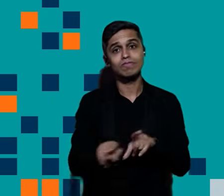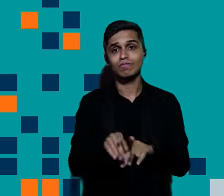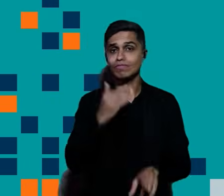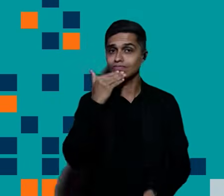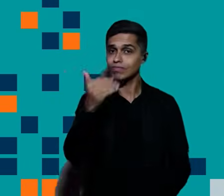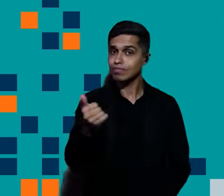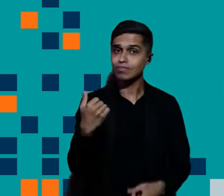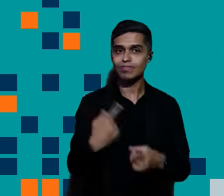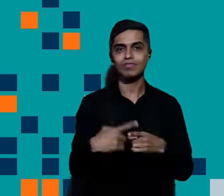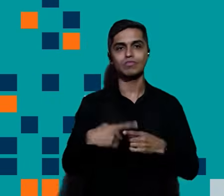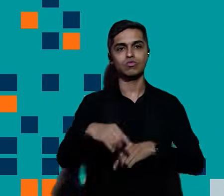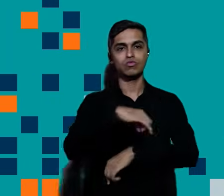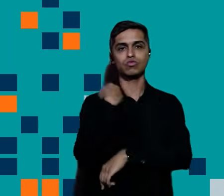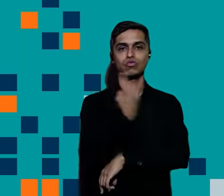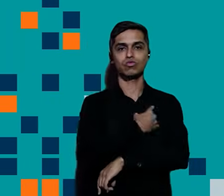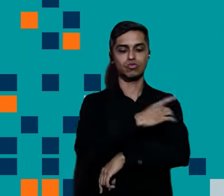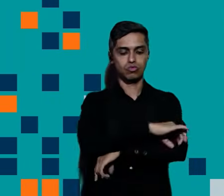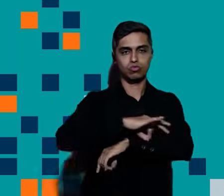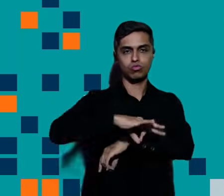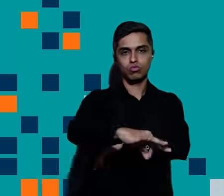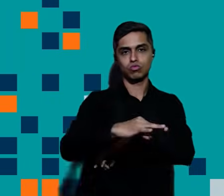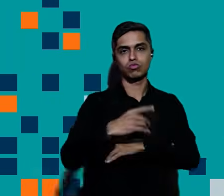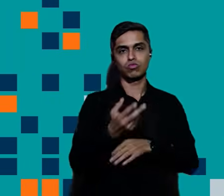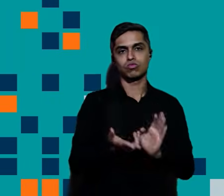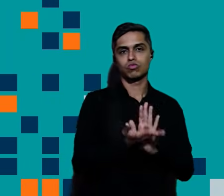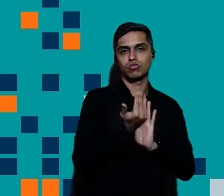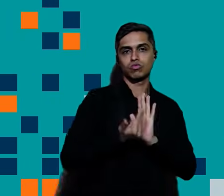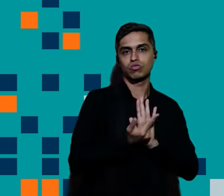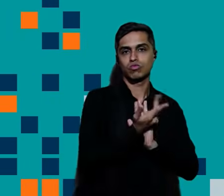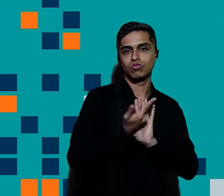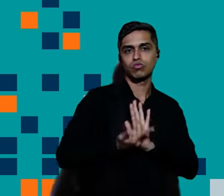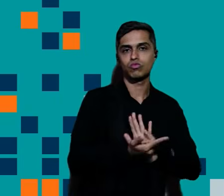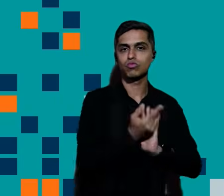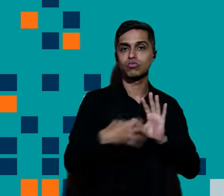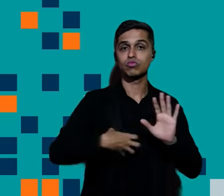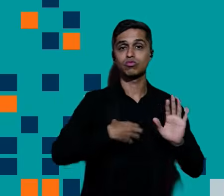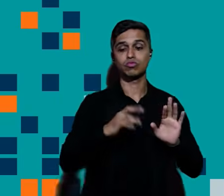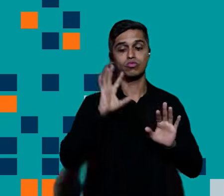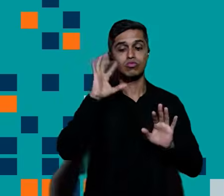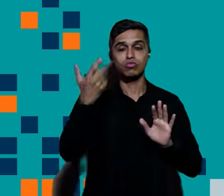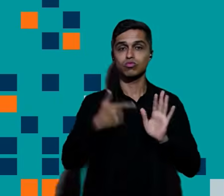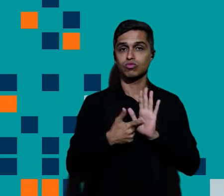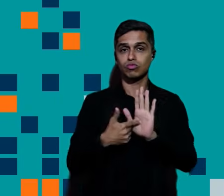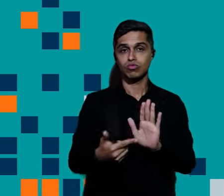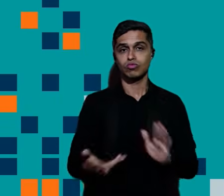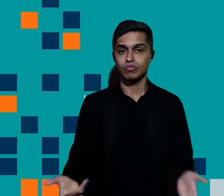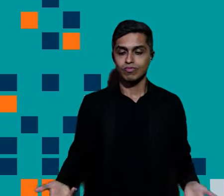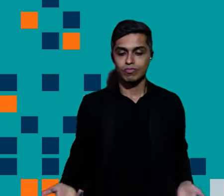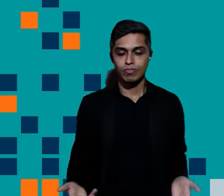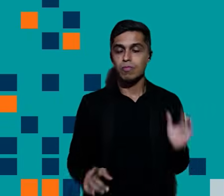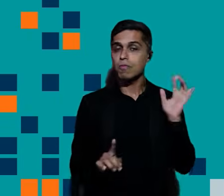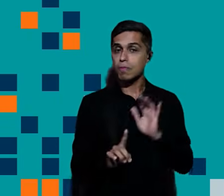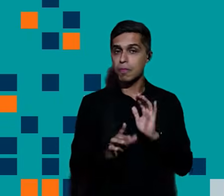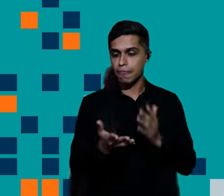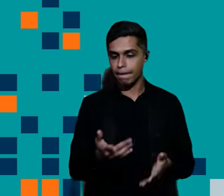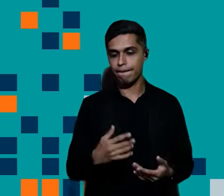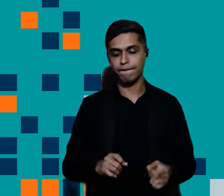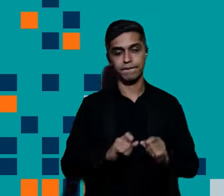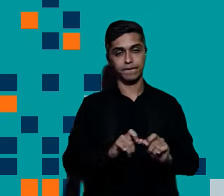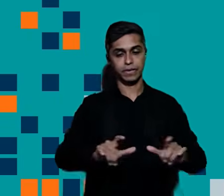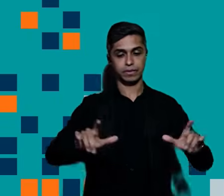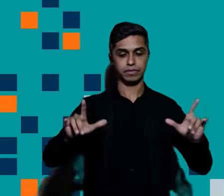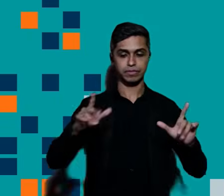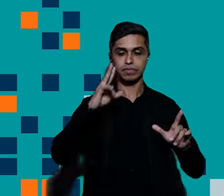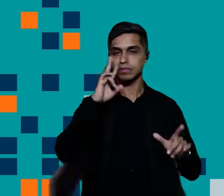we decide to make. At a very large scale, this seeking and curiosity, variety and vitality,